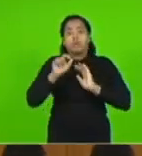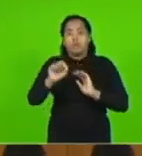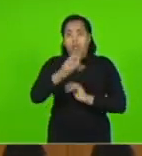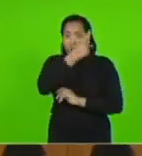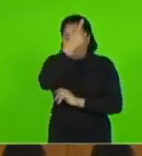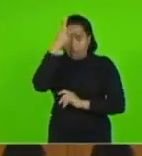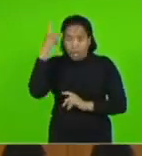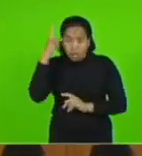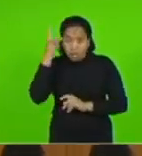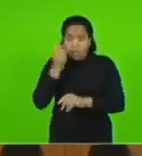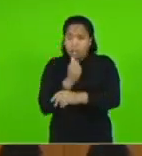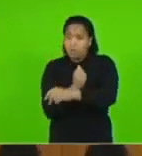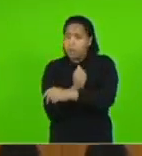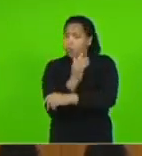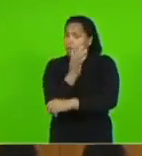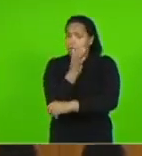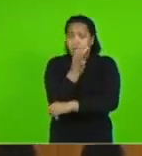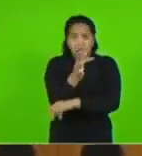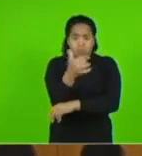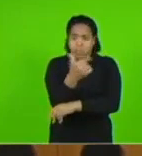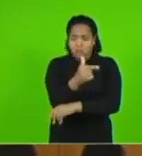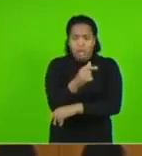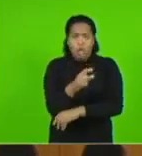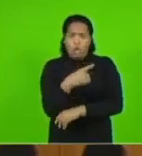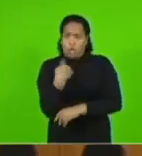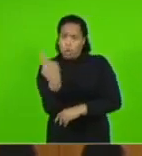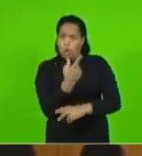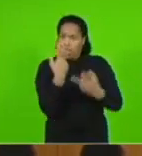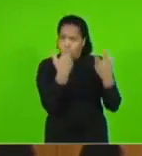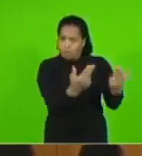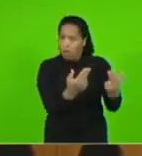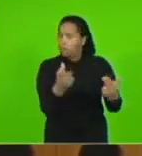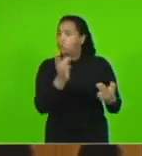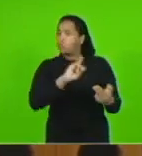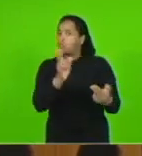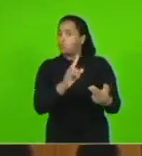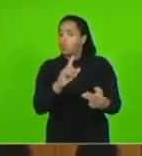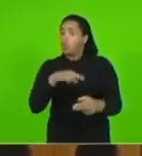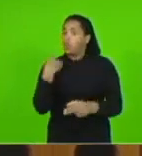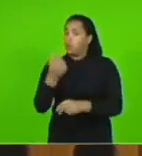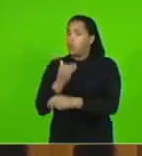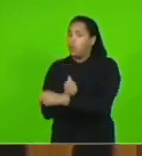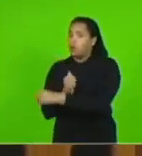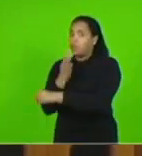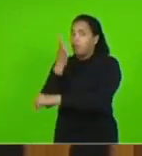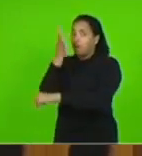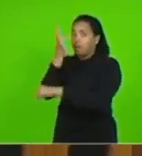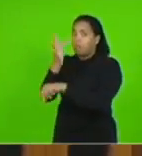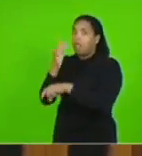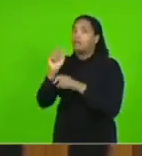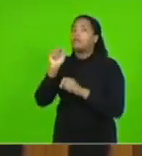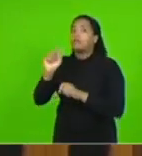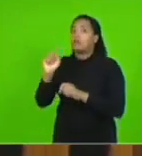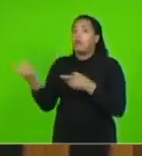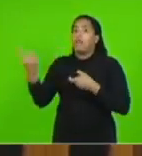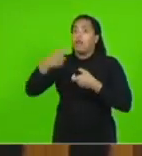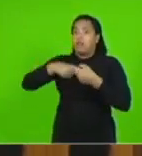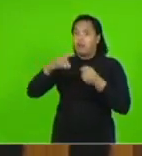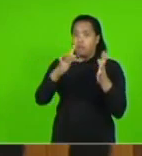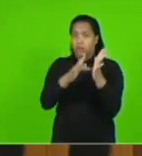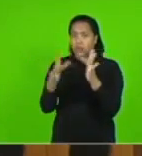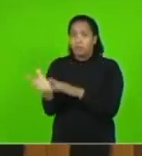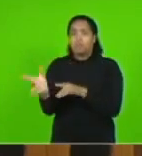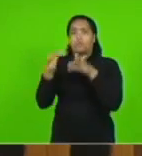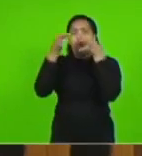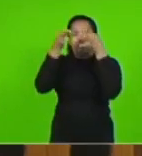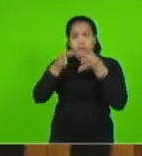the trumpets and reaching out to those who have no hope. And the message can be